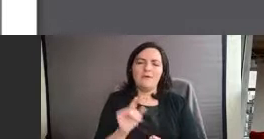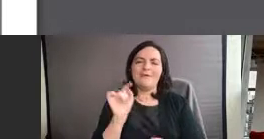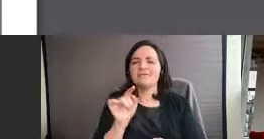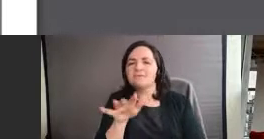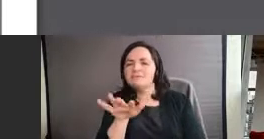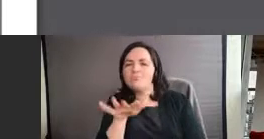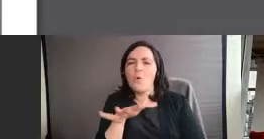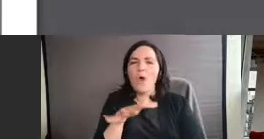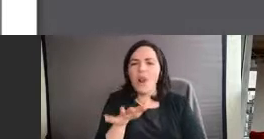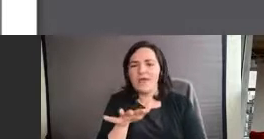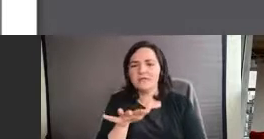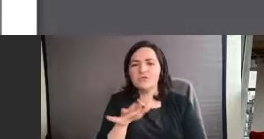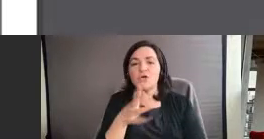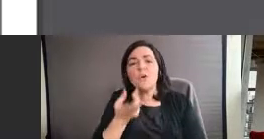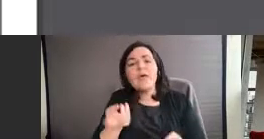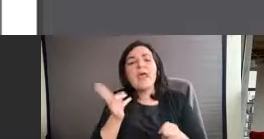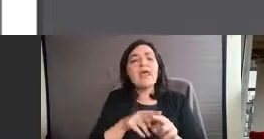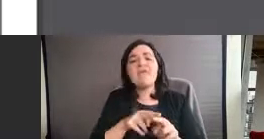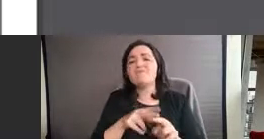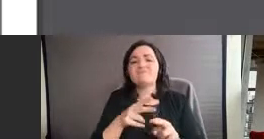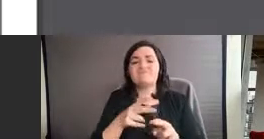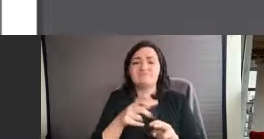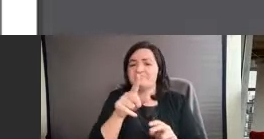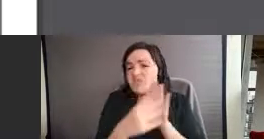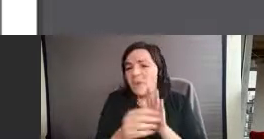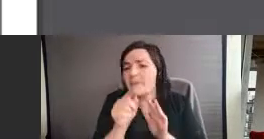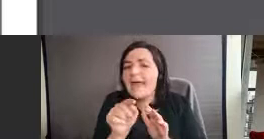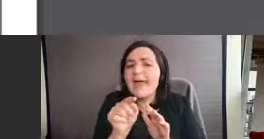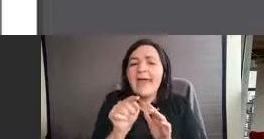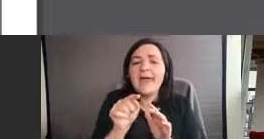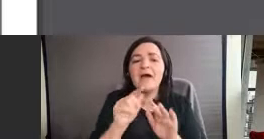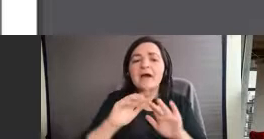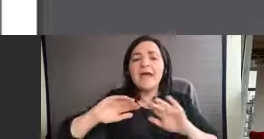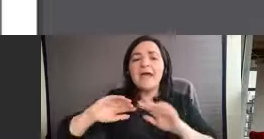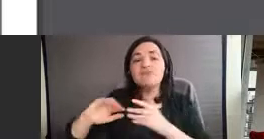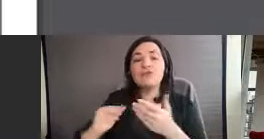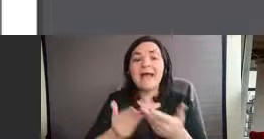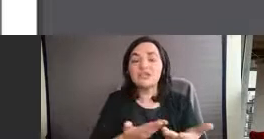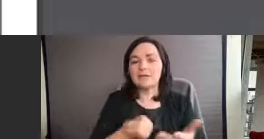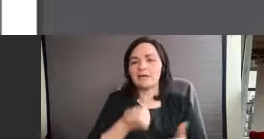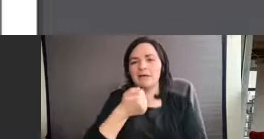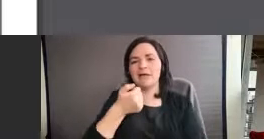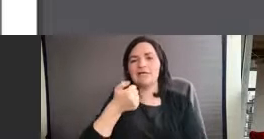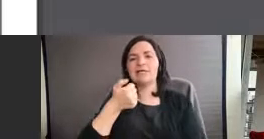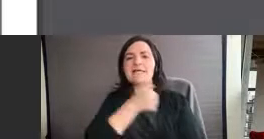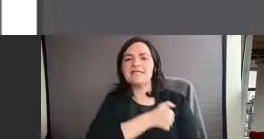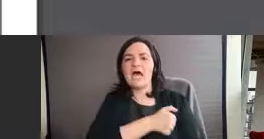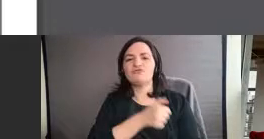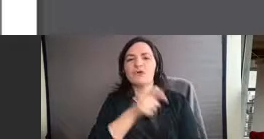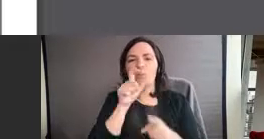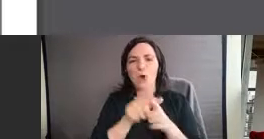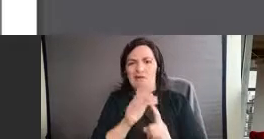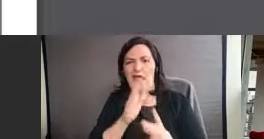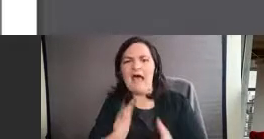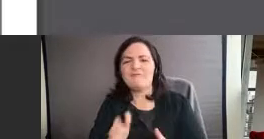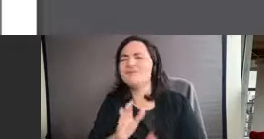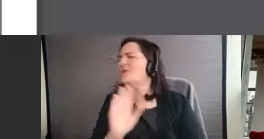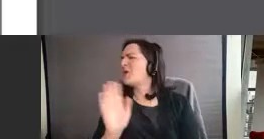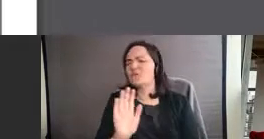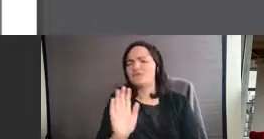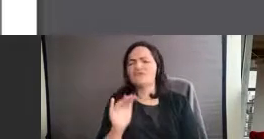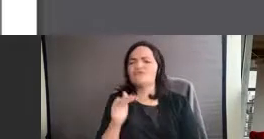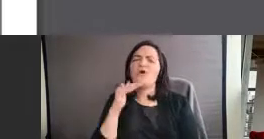words, that is fine. Okay, it's not a problem. It's just to give you a rough idea about